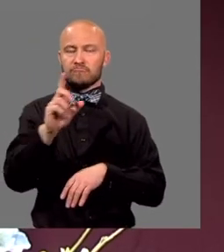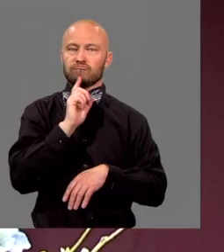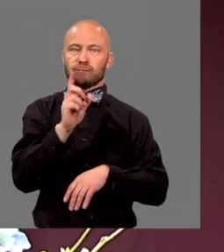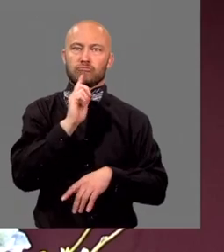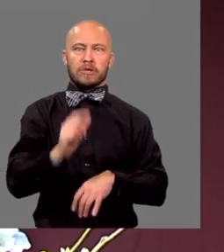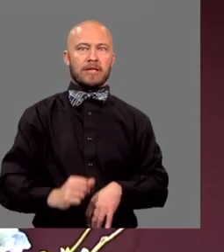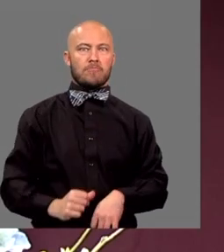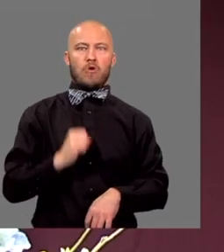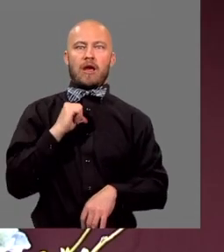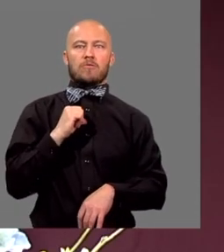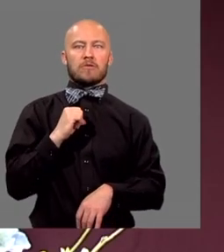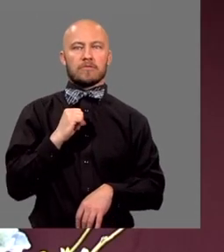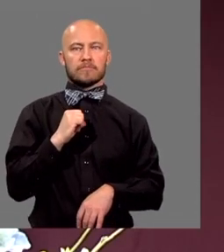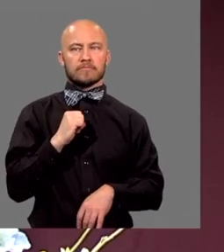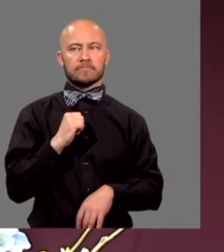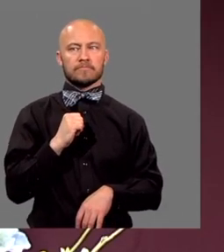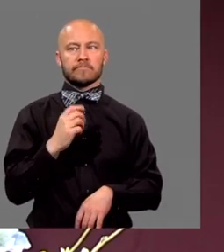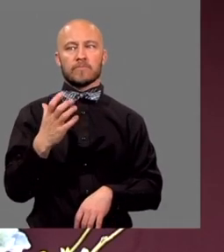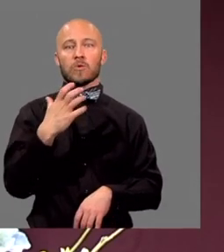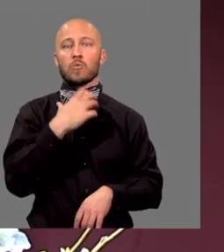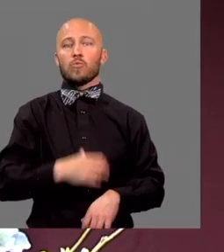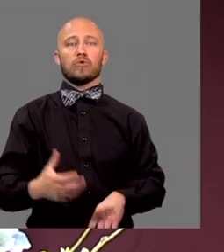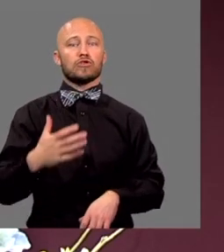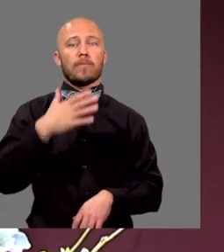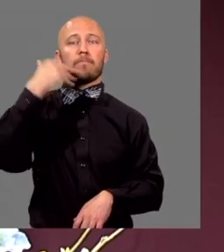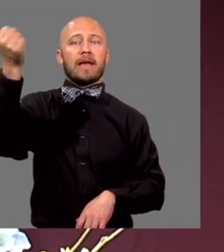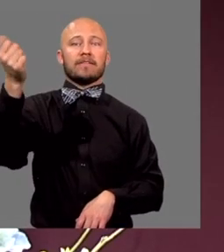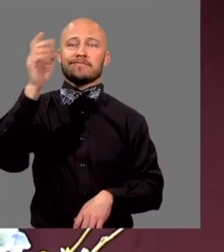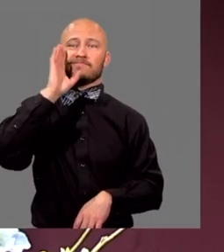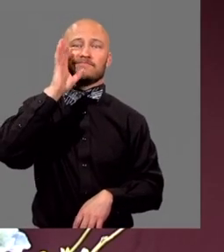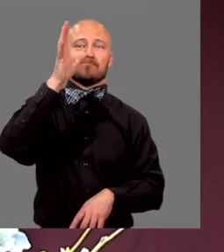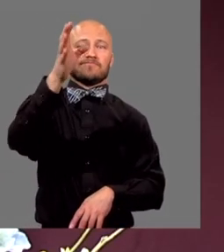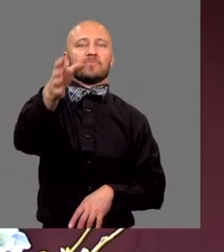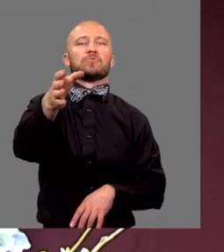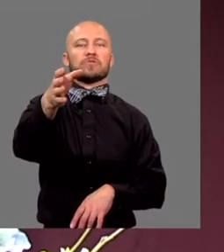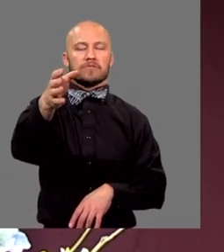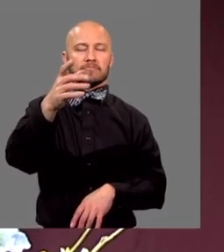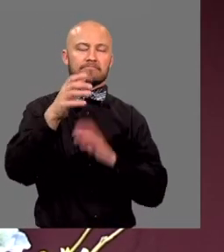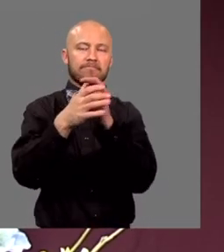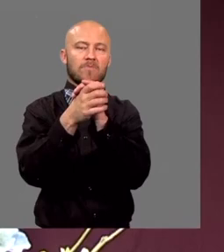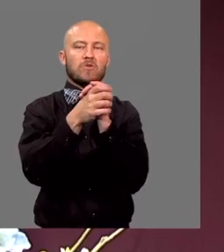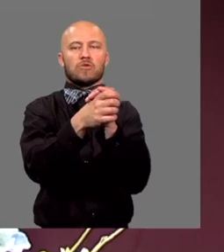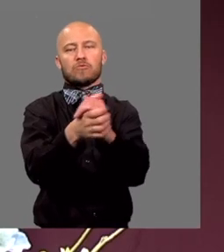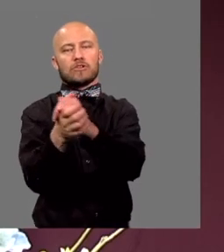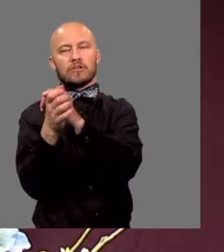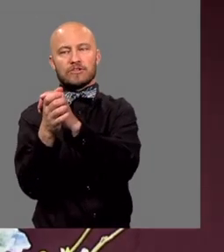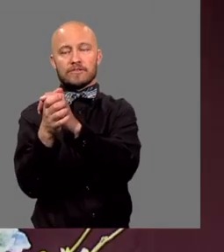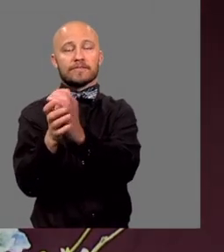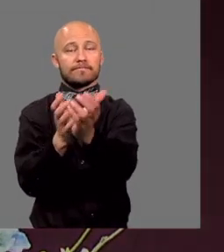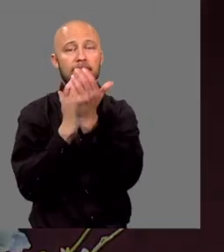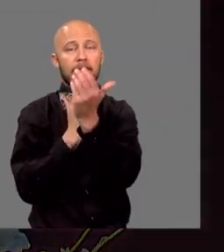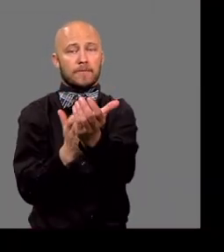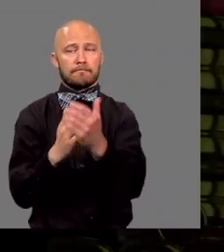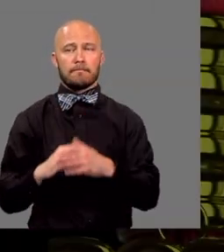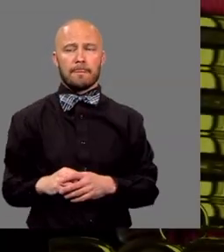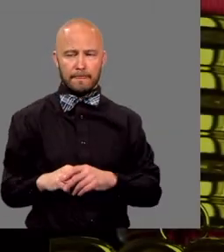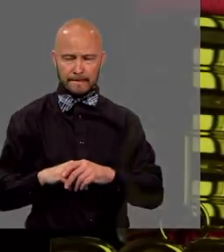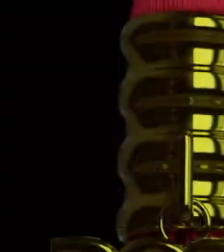very proud of you. Wishing you the very best in your future endeavors. Congratulations. Thank you.